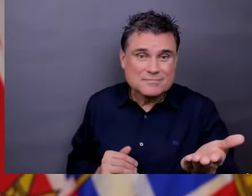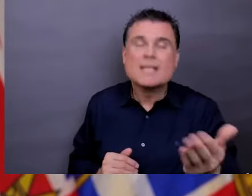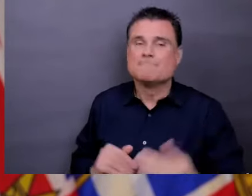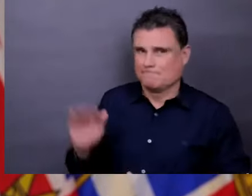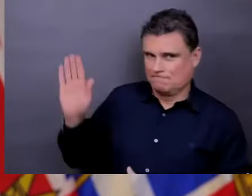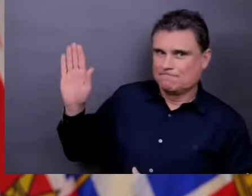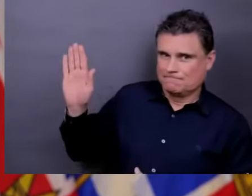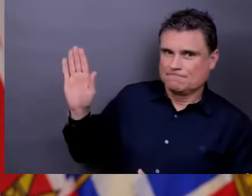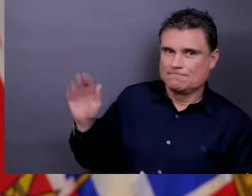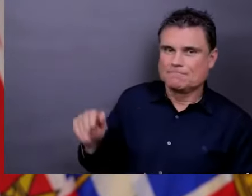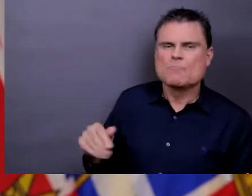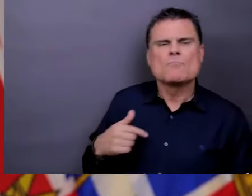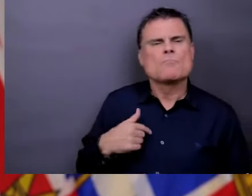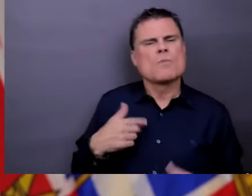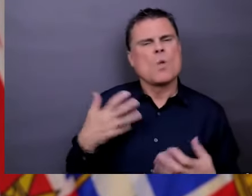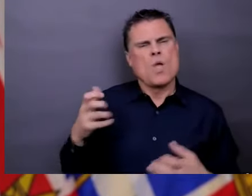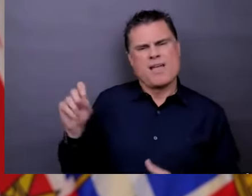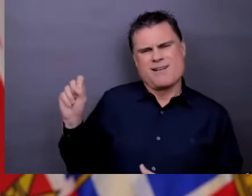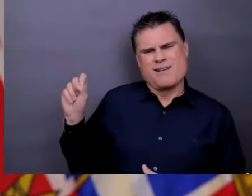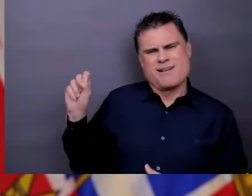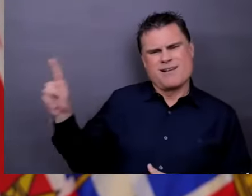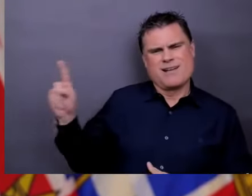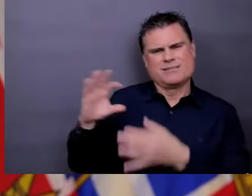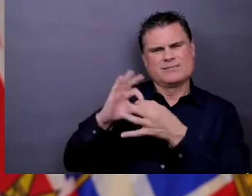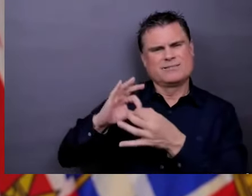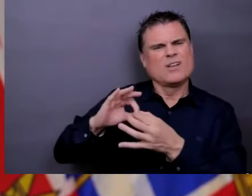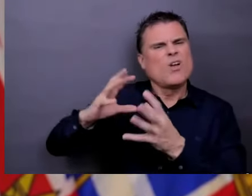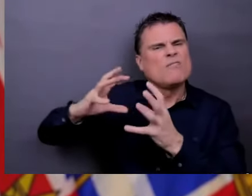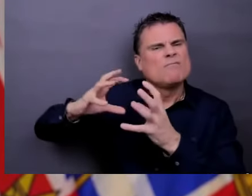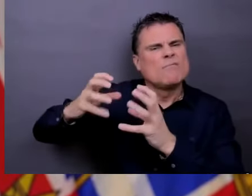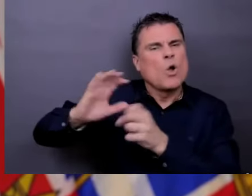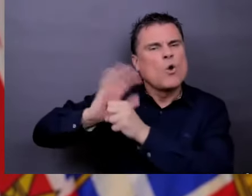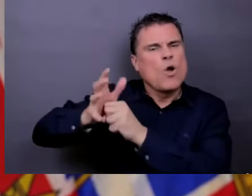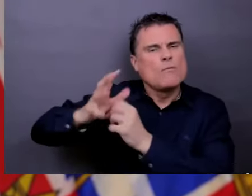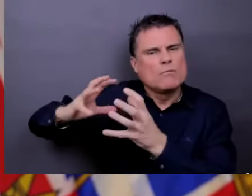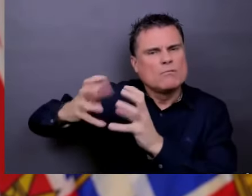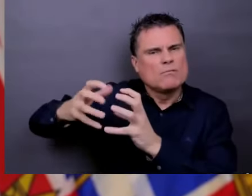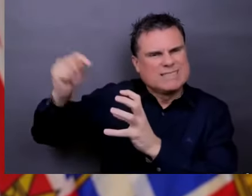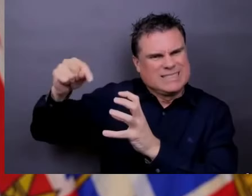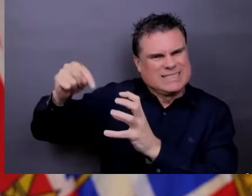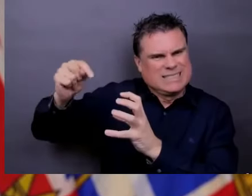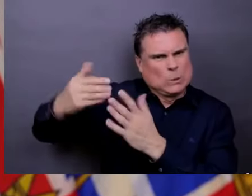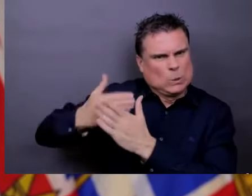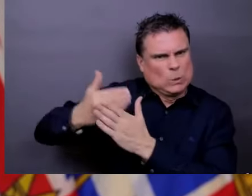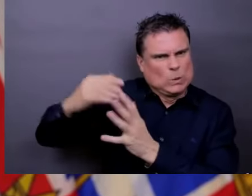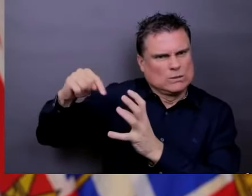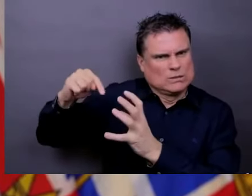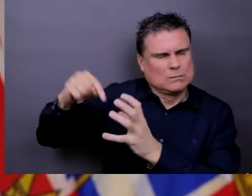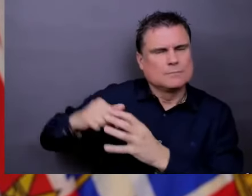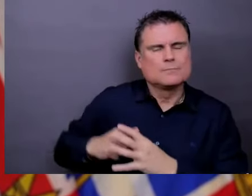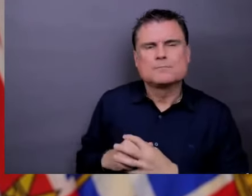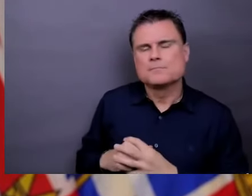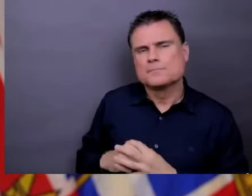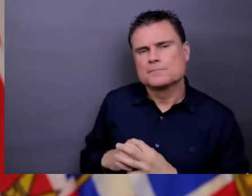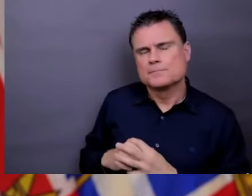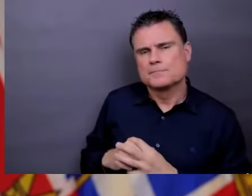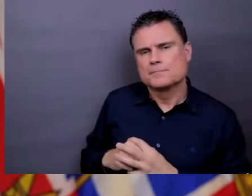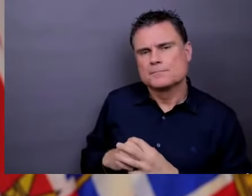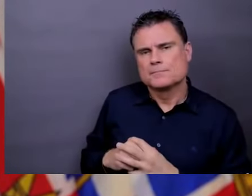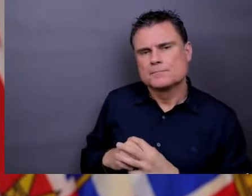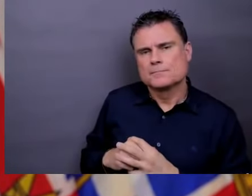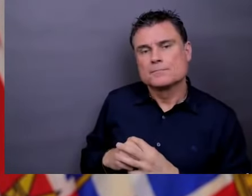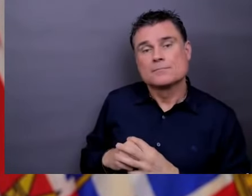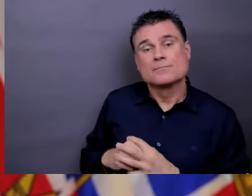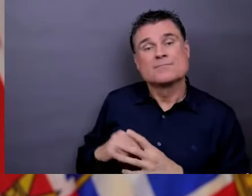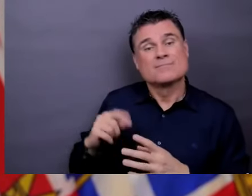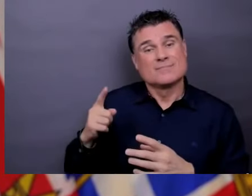Henry, regarding the viruses of concern, what percentage of COVID positive samples are being sequenced right now,